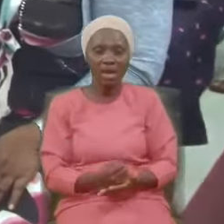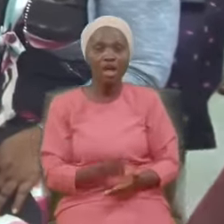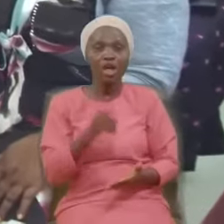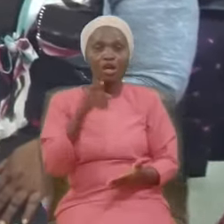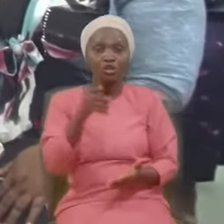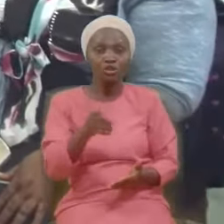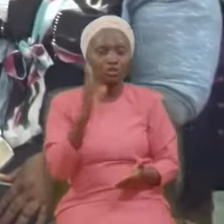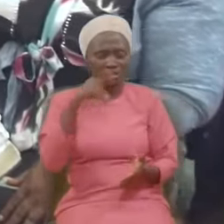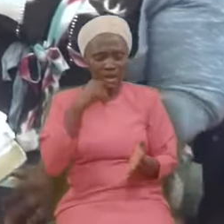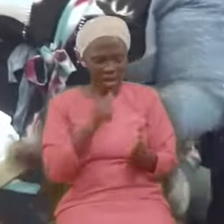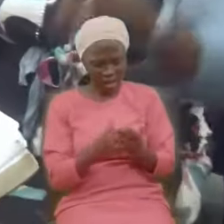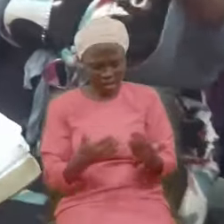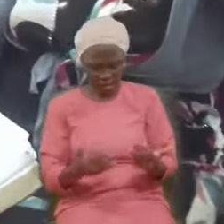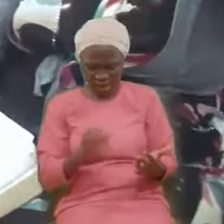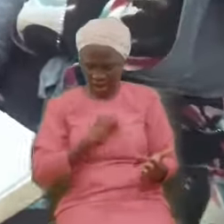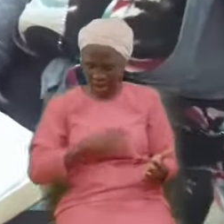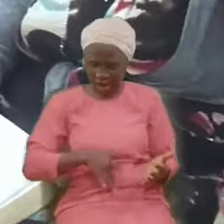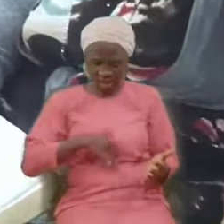feel strong.